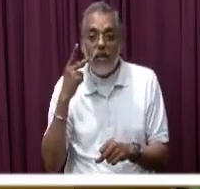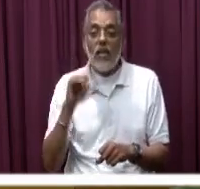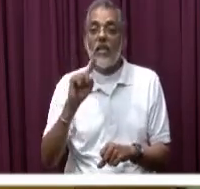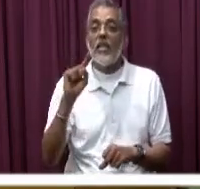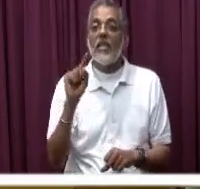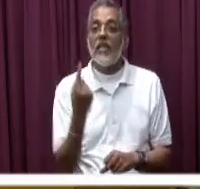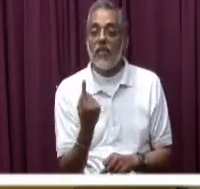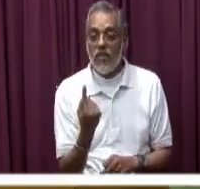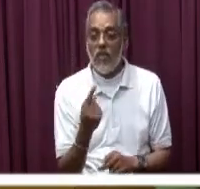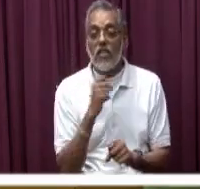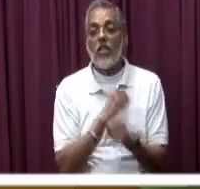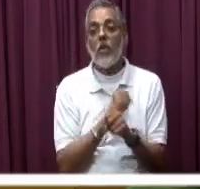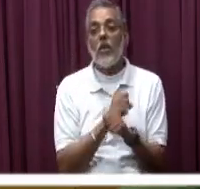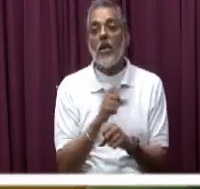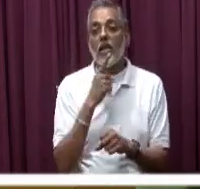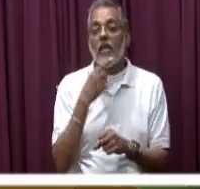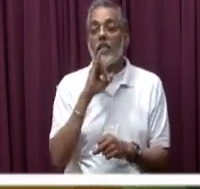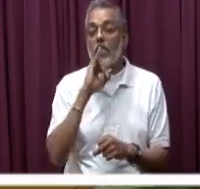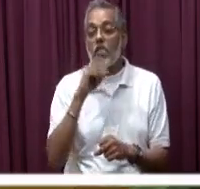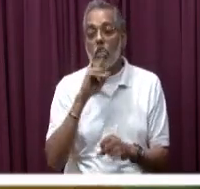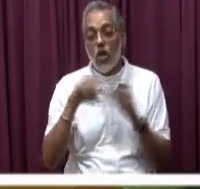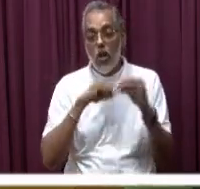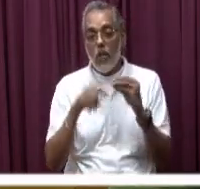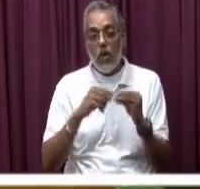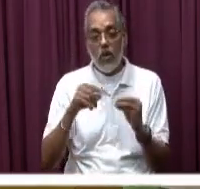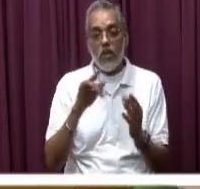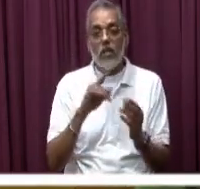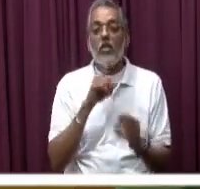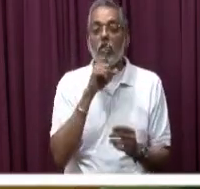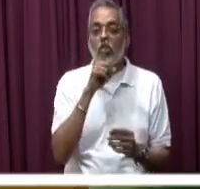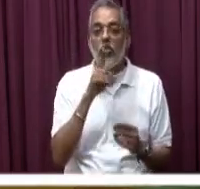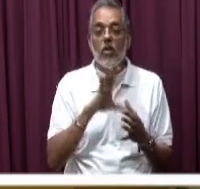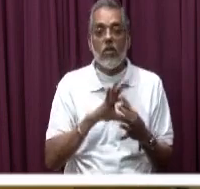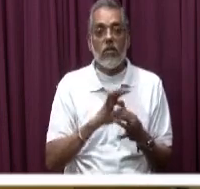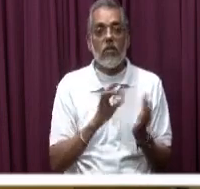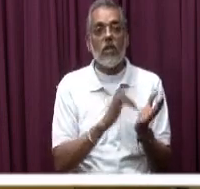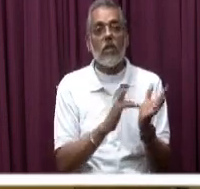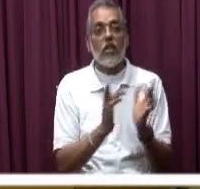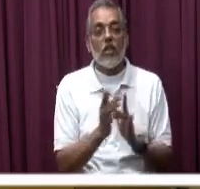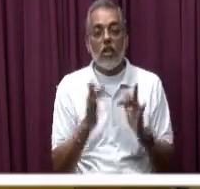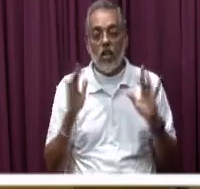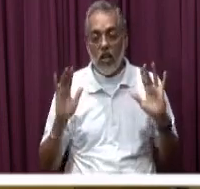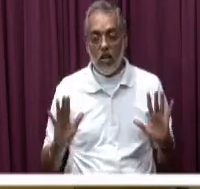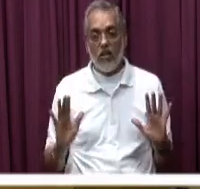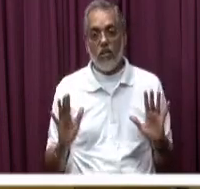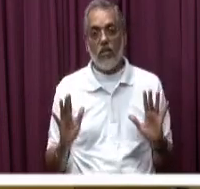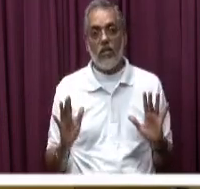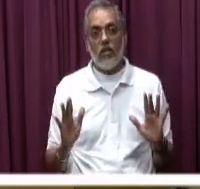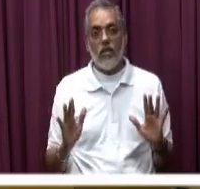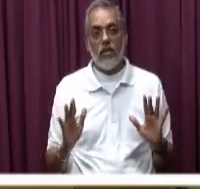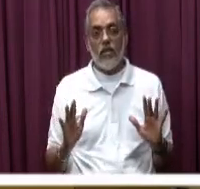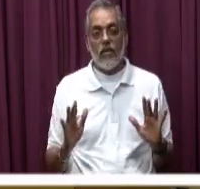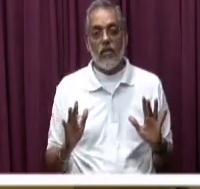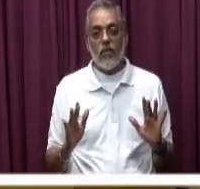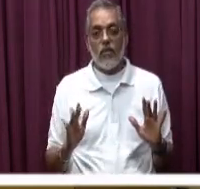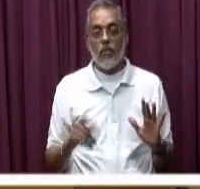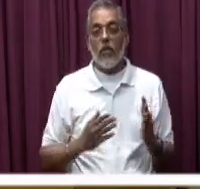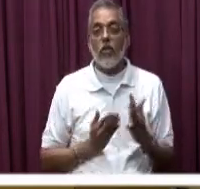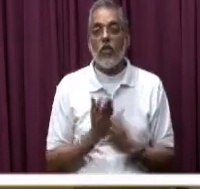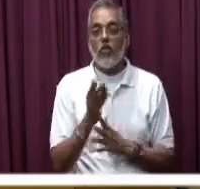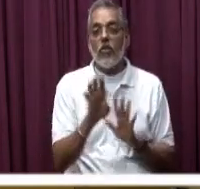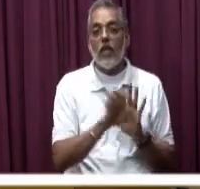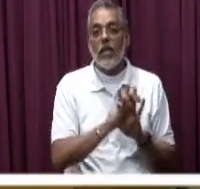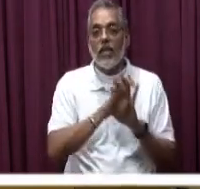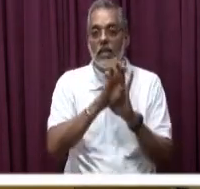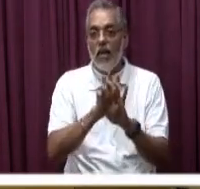is to say to your kids what the truth of the gospel is and to do it not by your words, but first by your example.